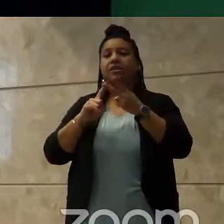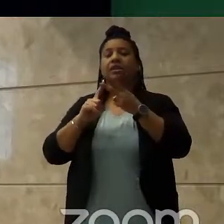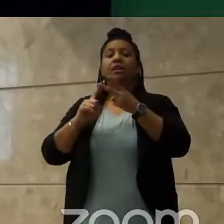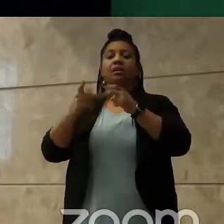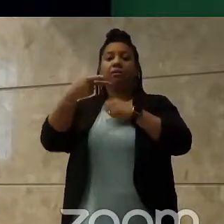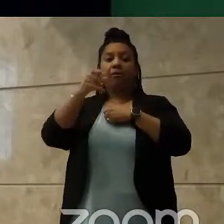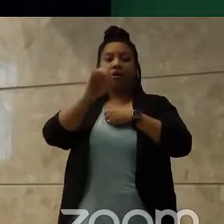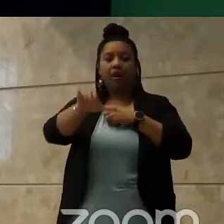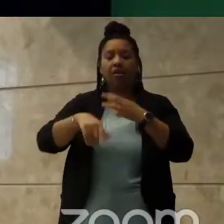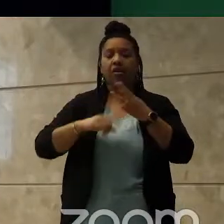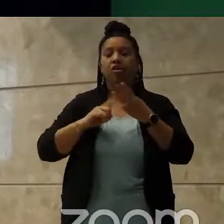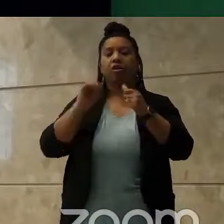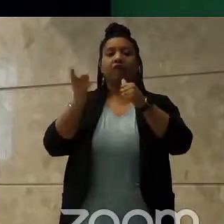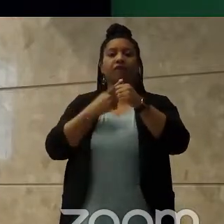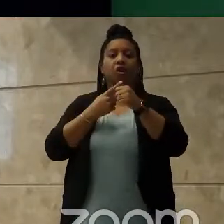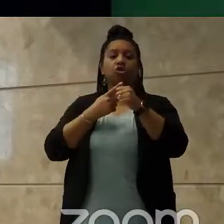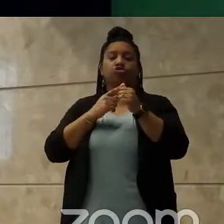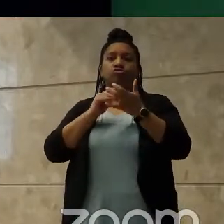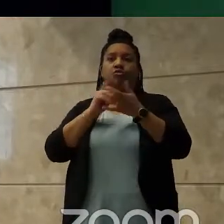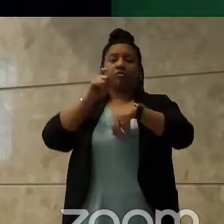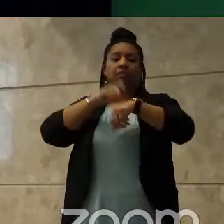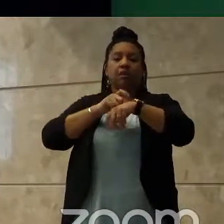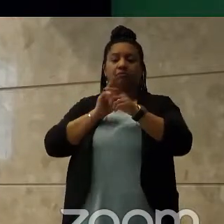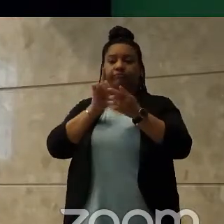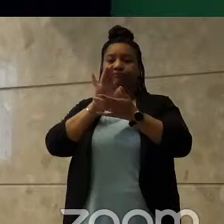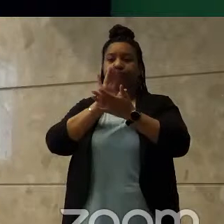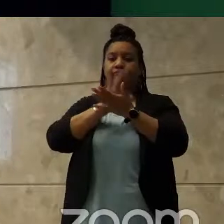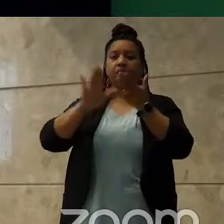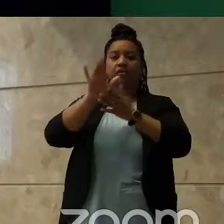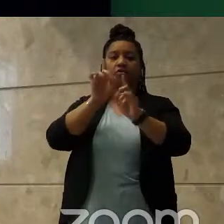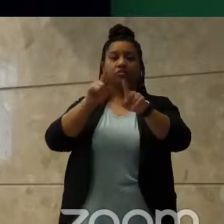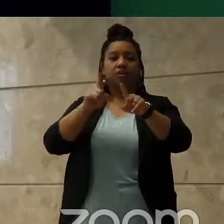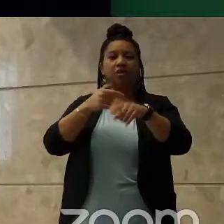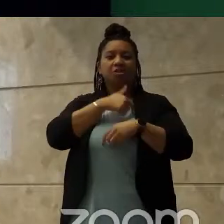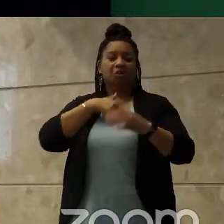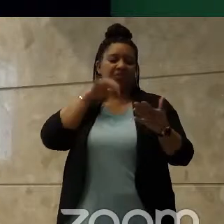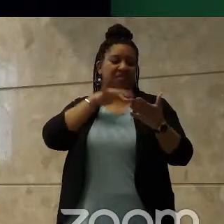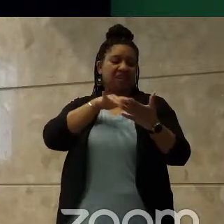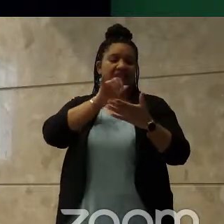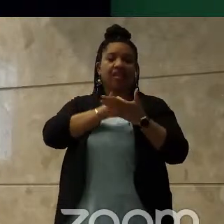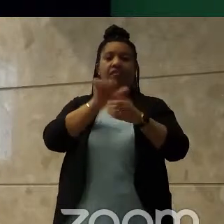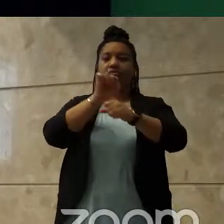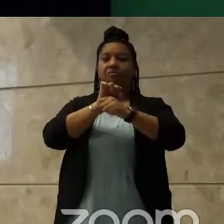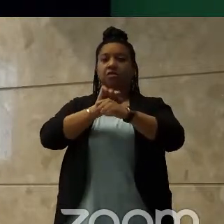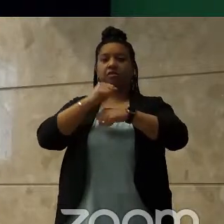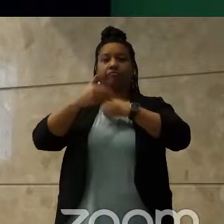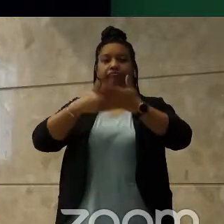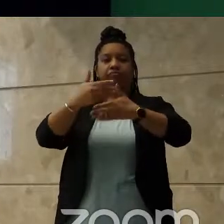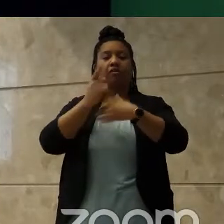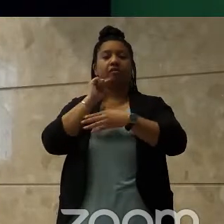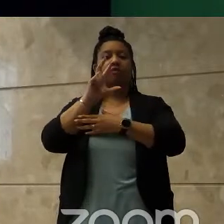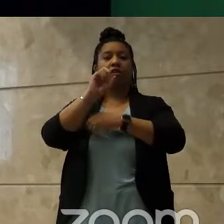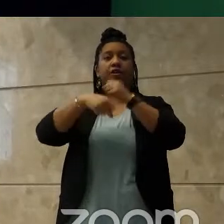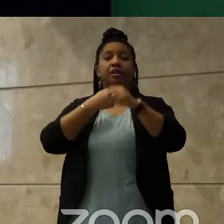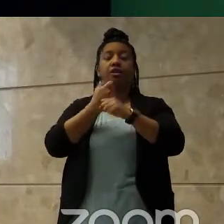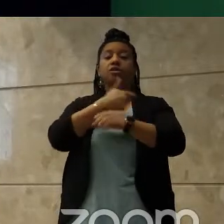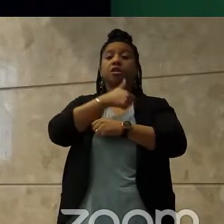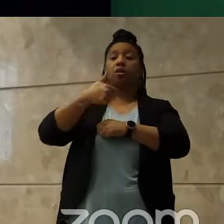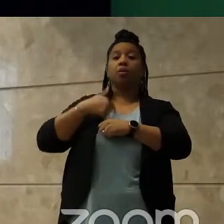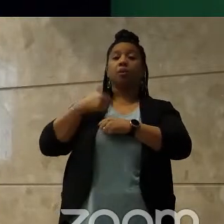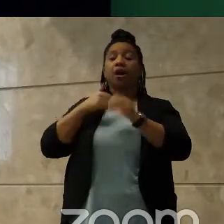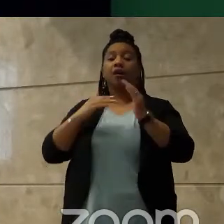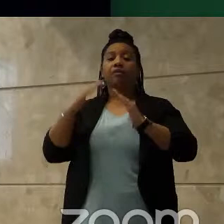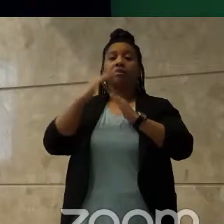who can do that? And so we've studied that and worked on that for the past 30 years. And we are the leading producer of African-Americans who go